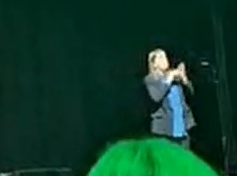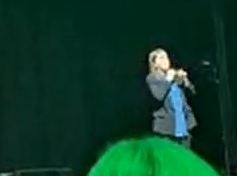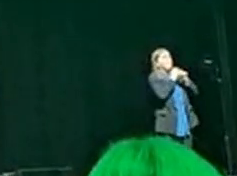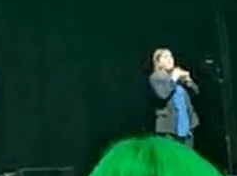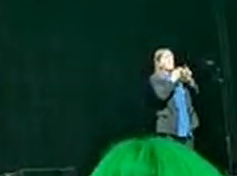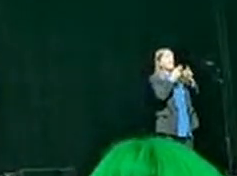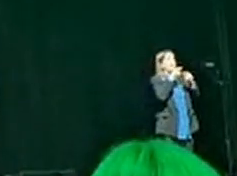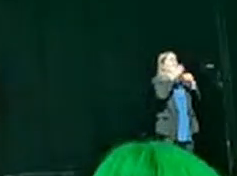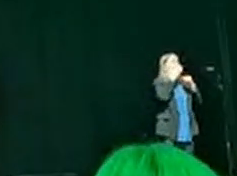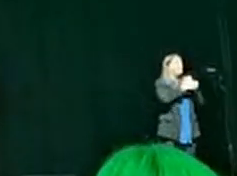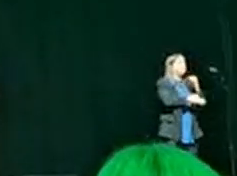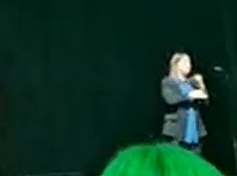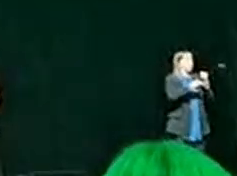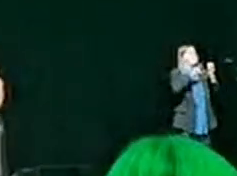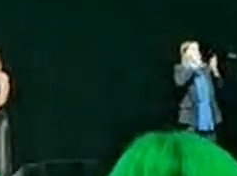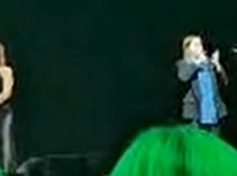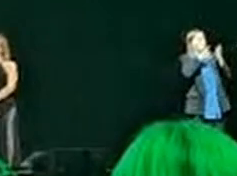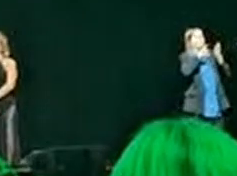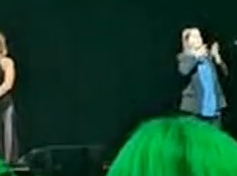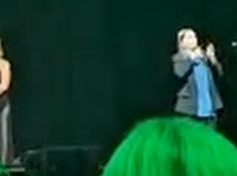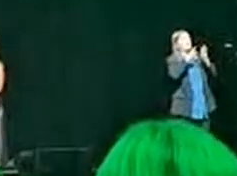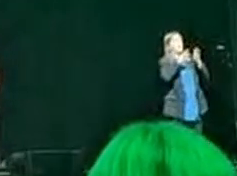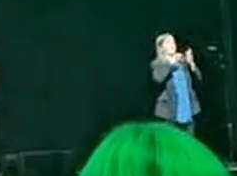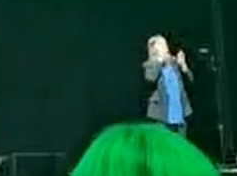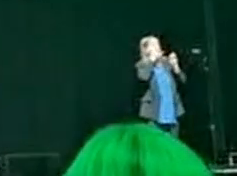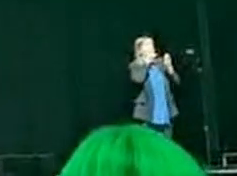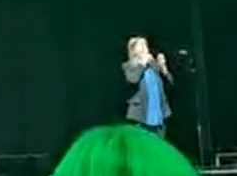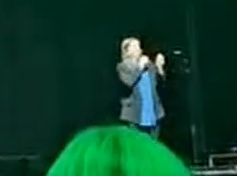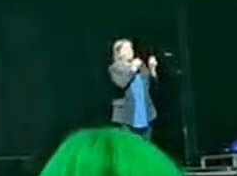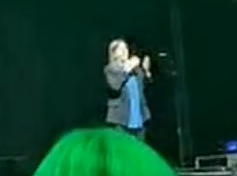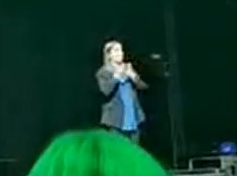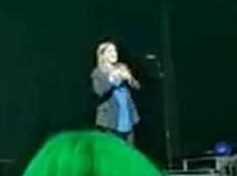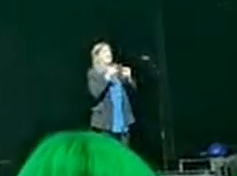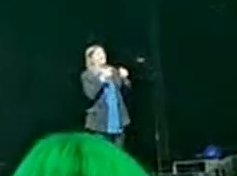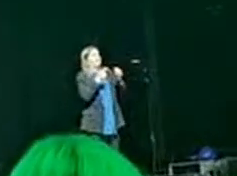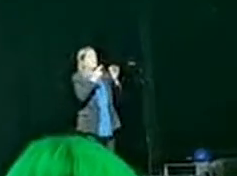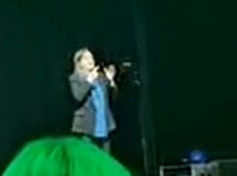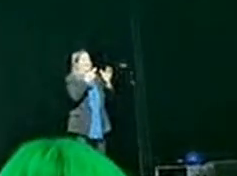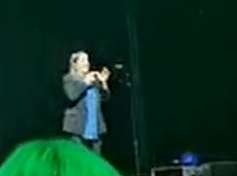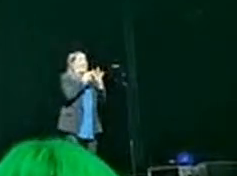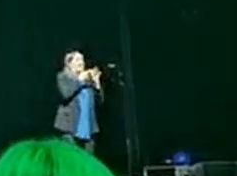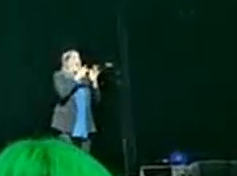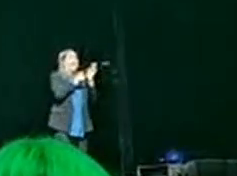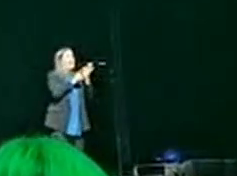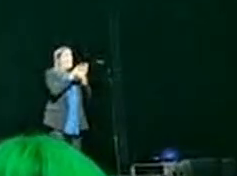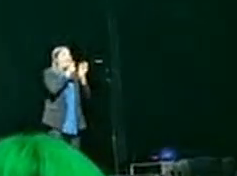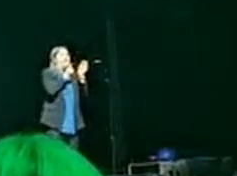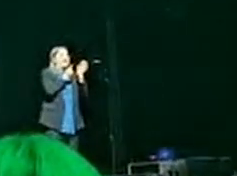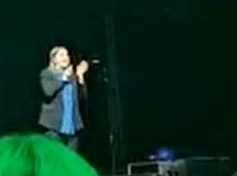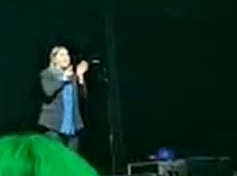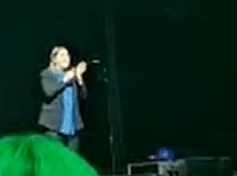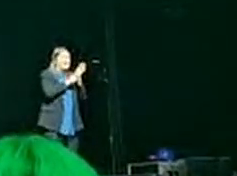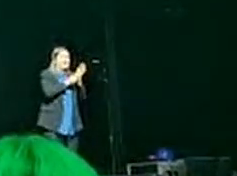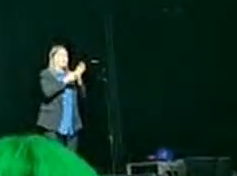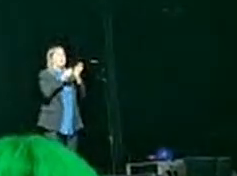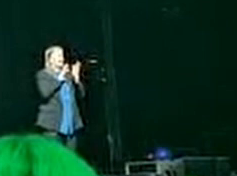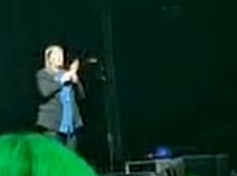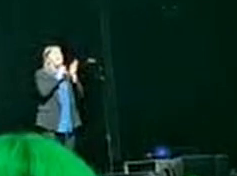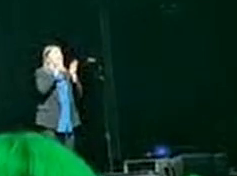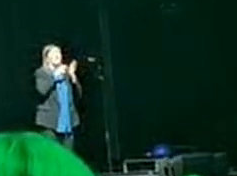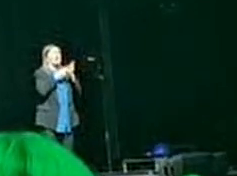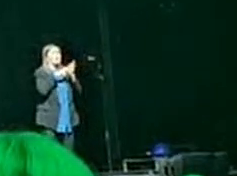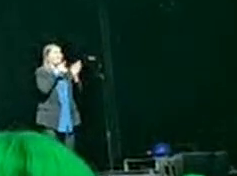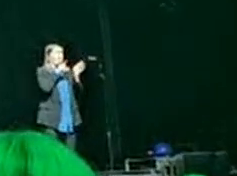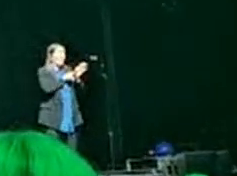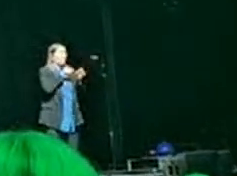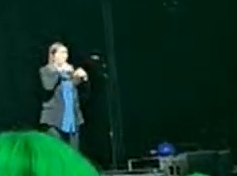Bob Scott, even though we didn't want the games, Amy McAvoy, you know so many names that I do not know. We've